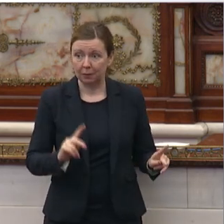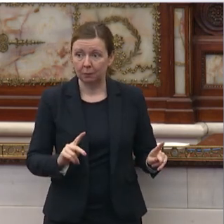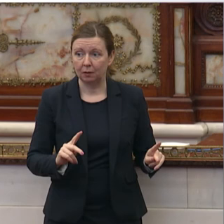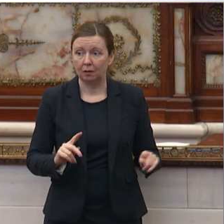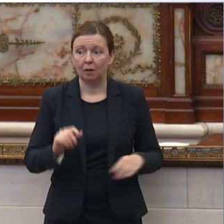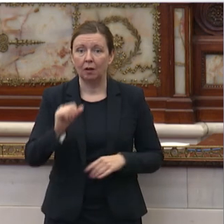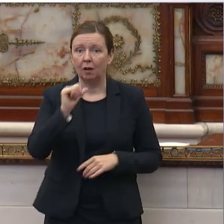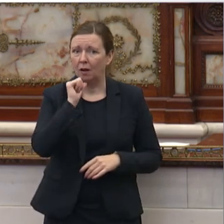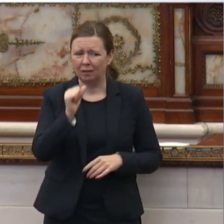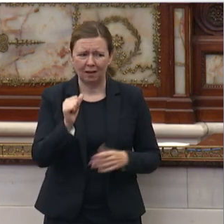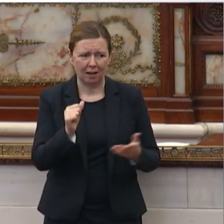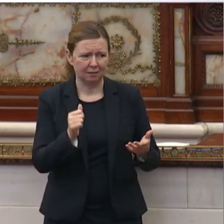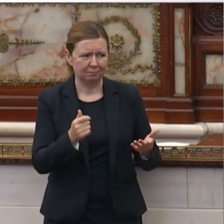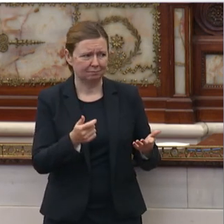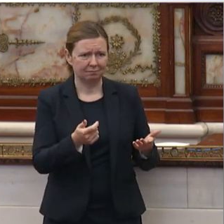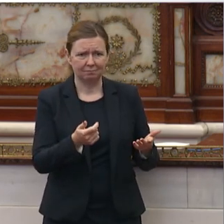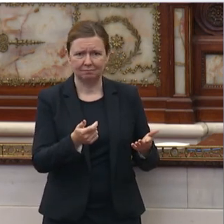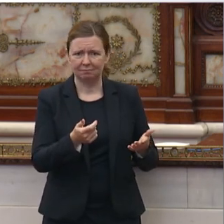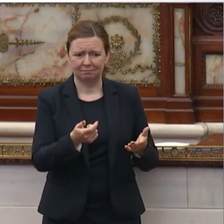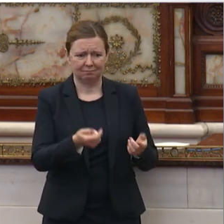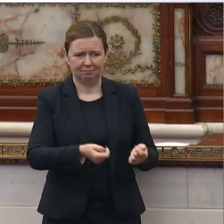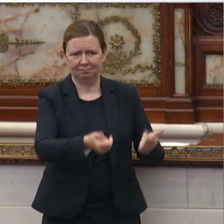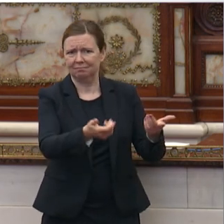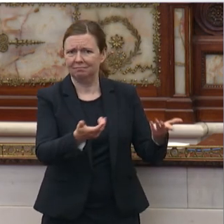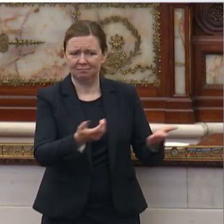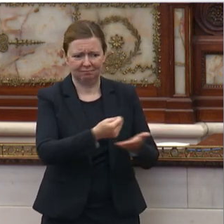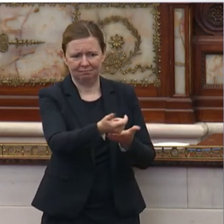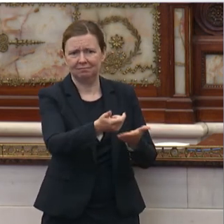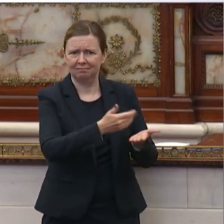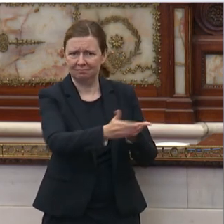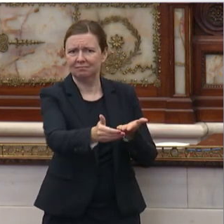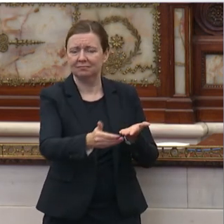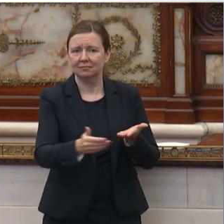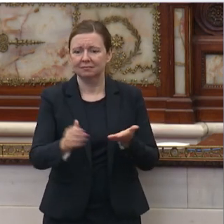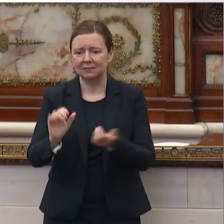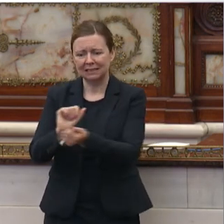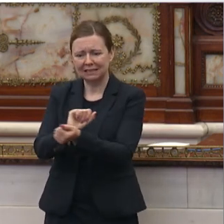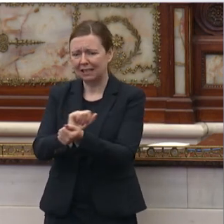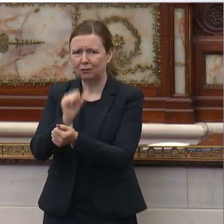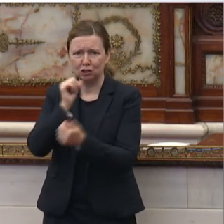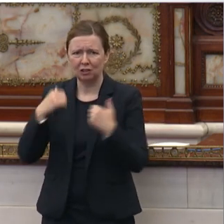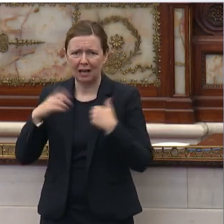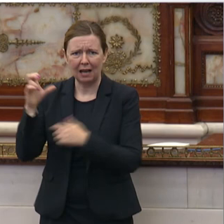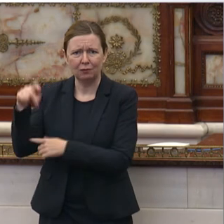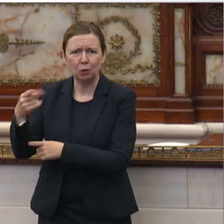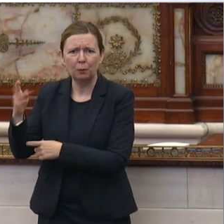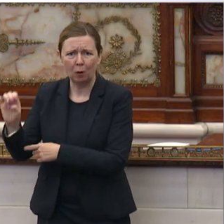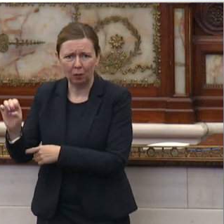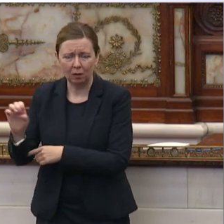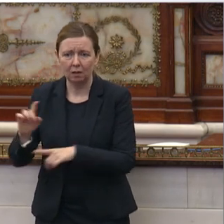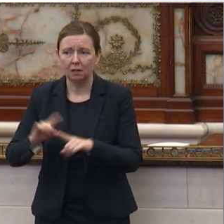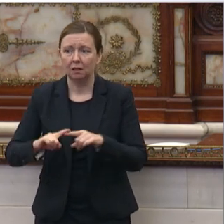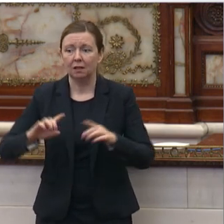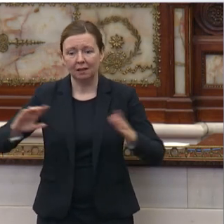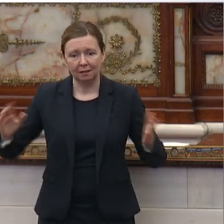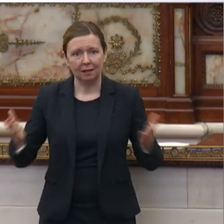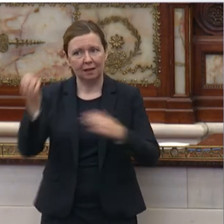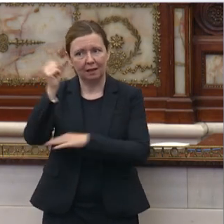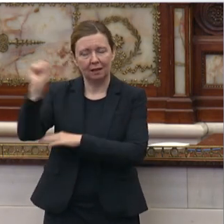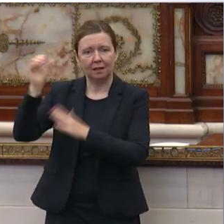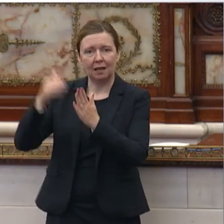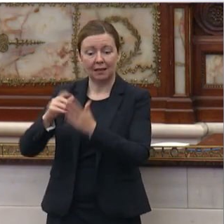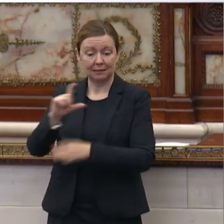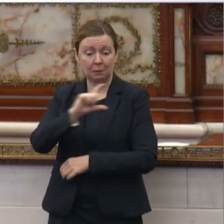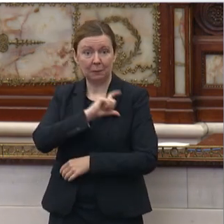not expendable, and slavery should have no loopholes. With the uprisings against police violence